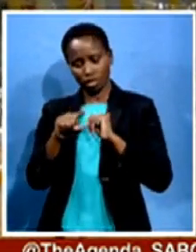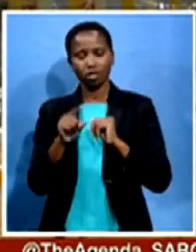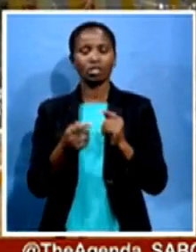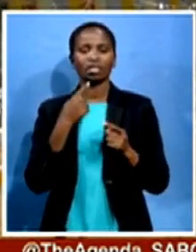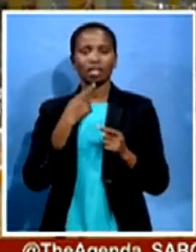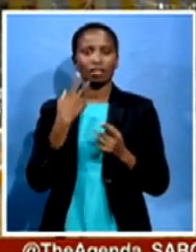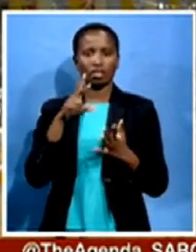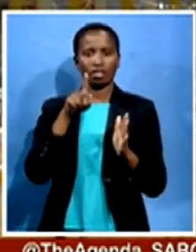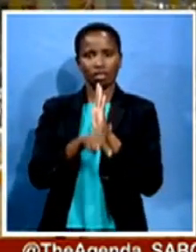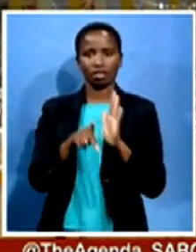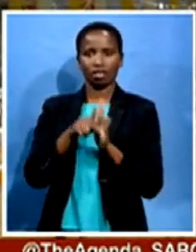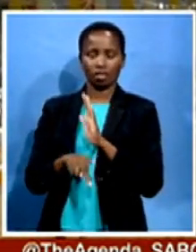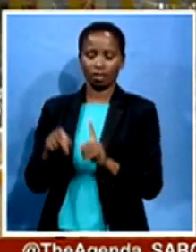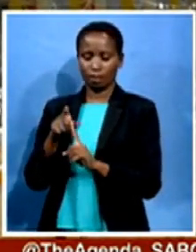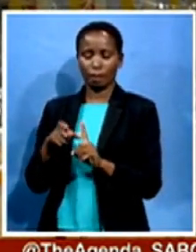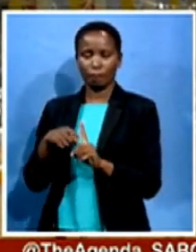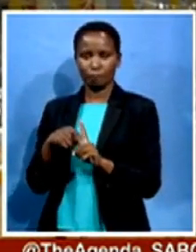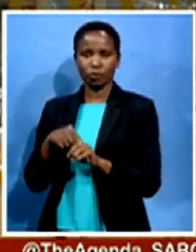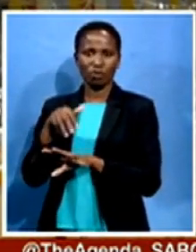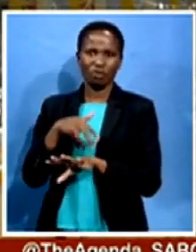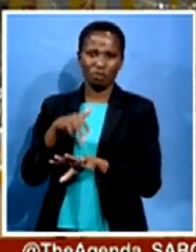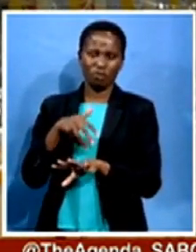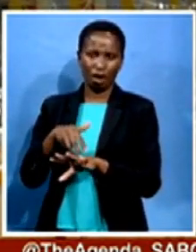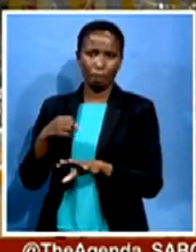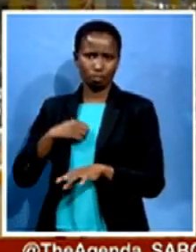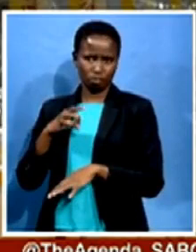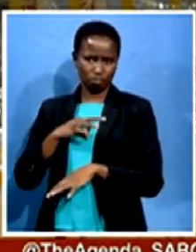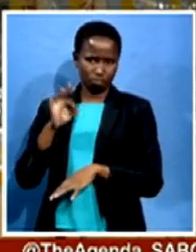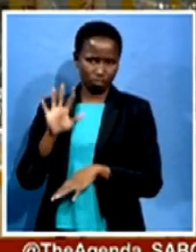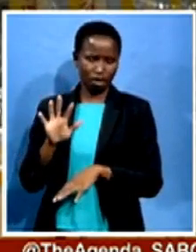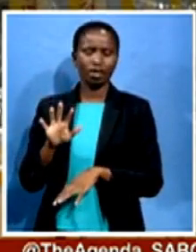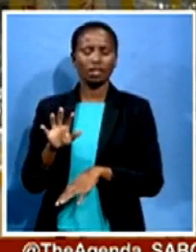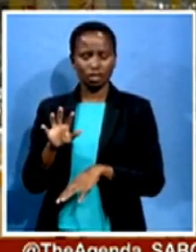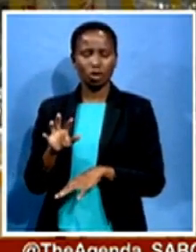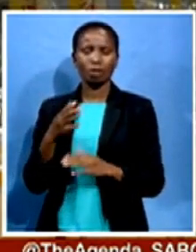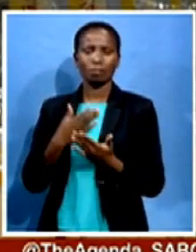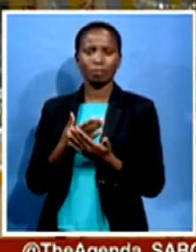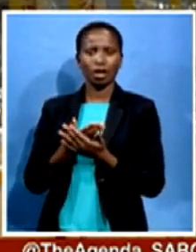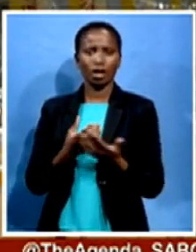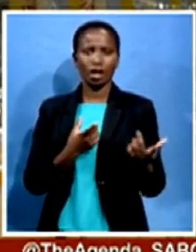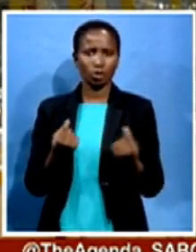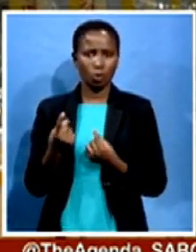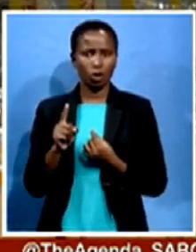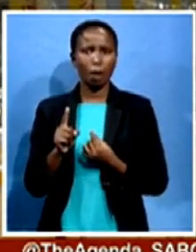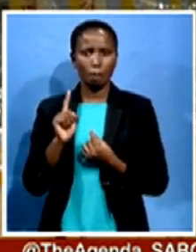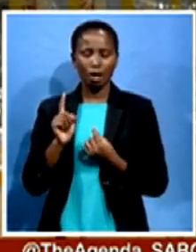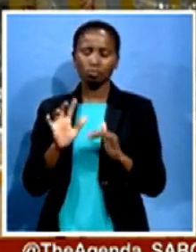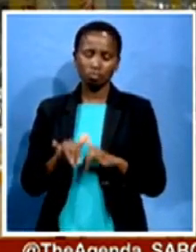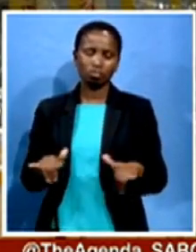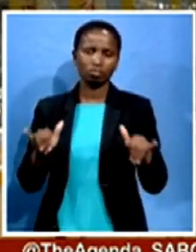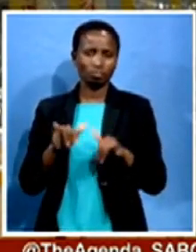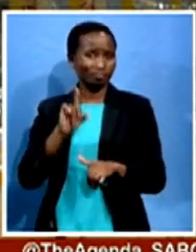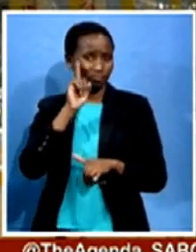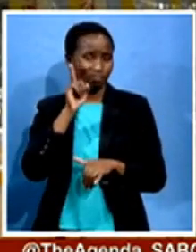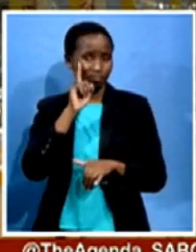that the fifth suspect is going to be charged with kidnapping. So we have to wait and see what's going to happen inside court. We know they will be applying